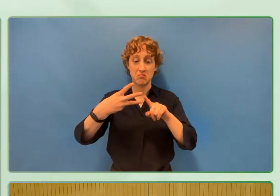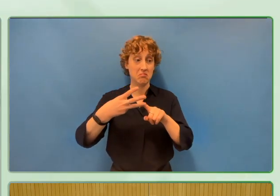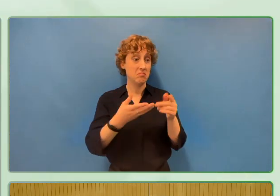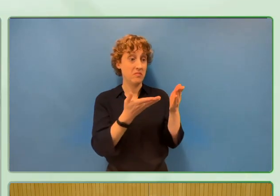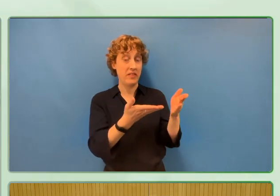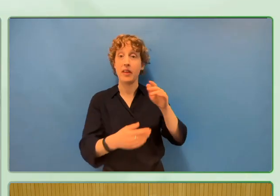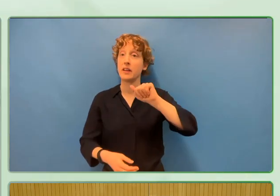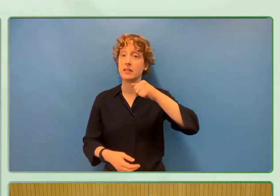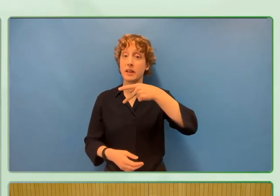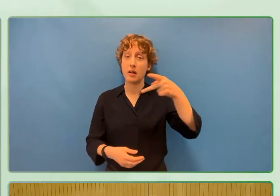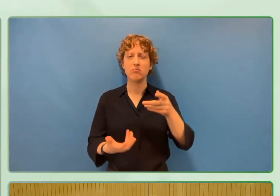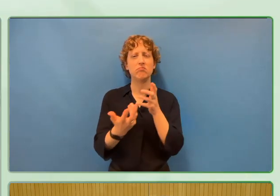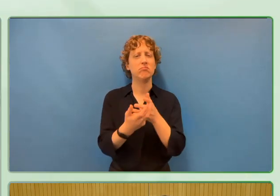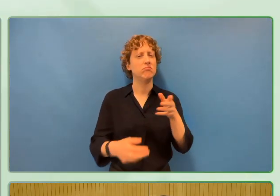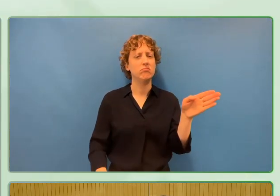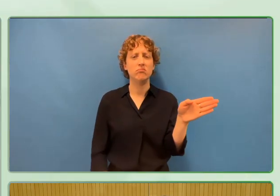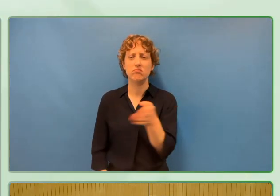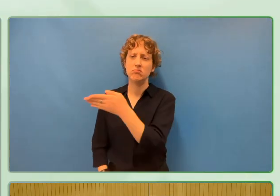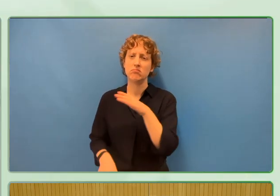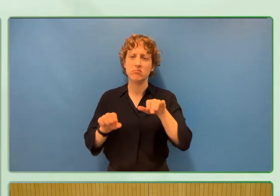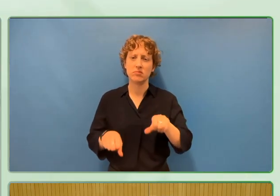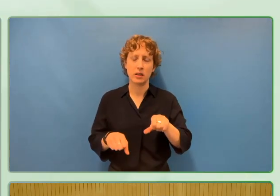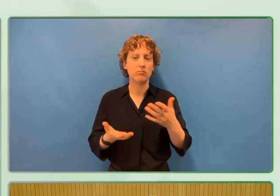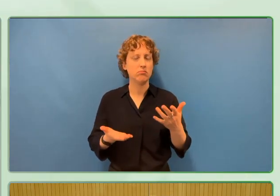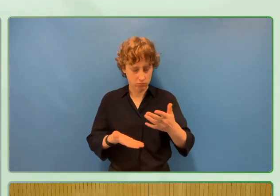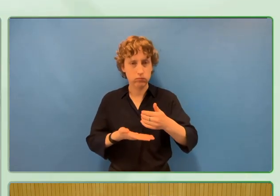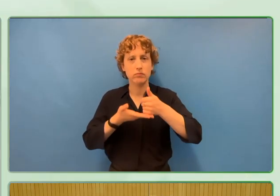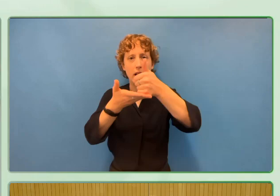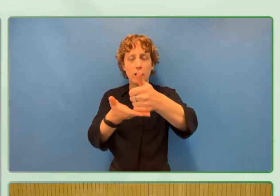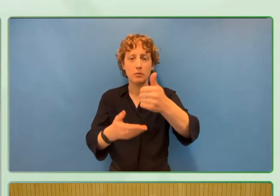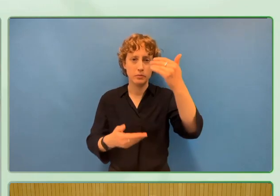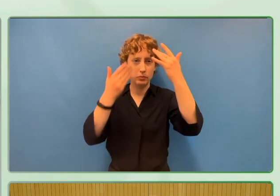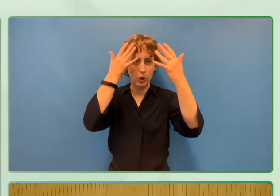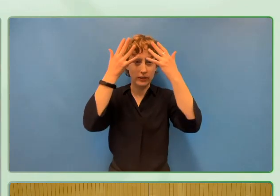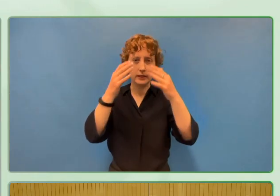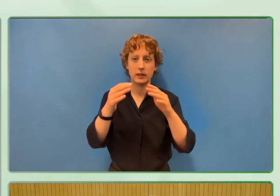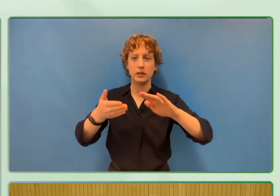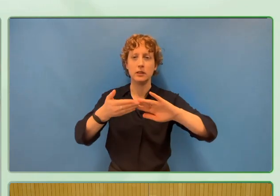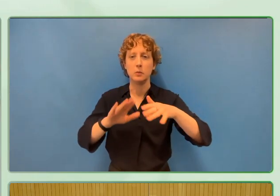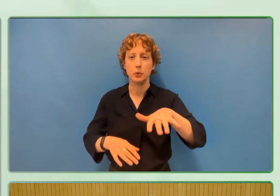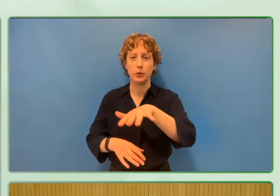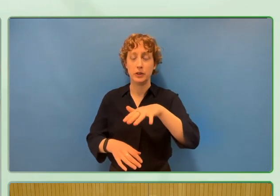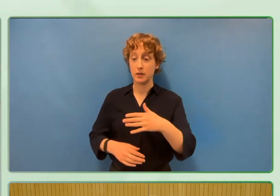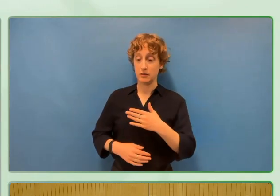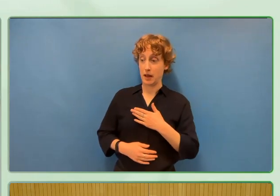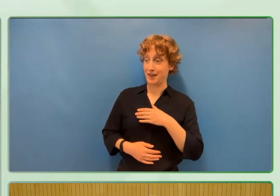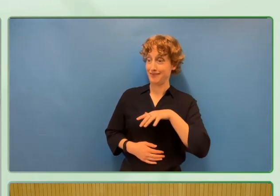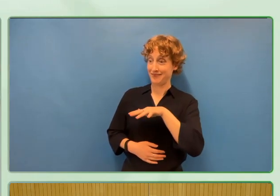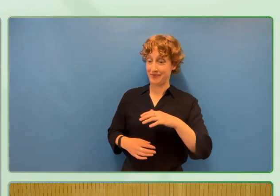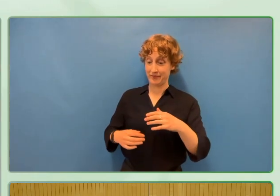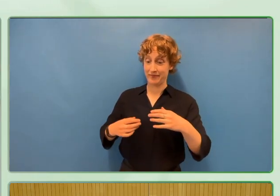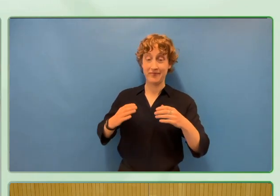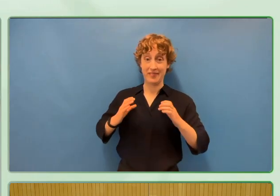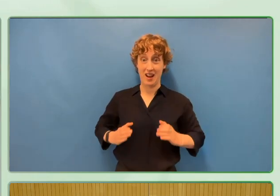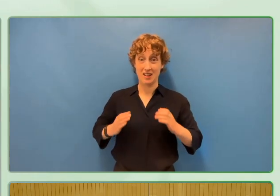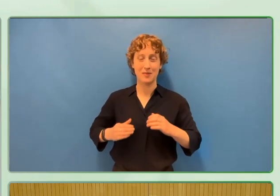community. And our clients are really happy, and our caregivers are also really happy they can work with this kind of thing and so